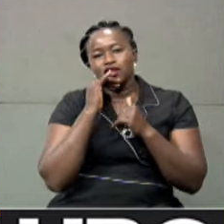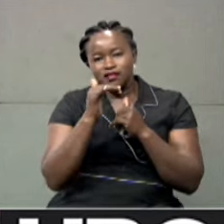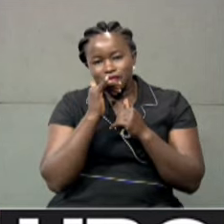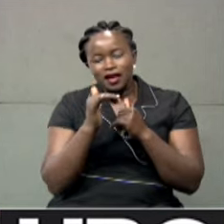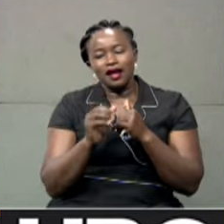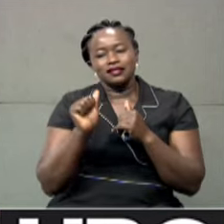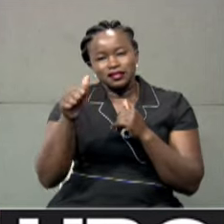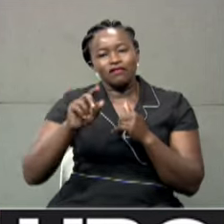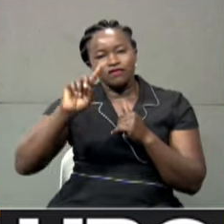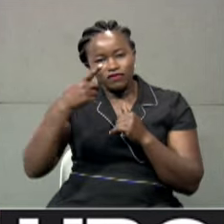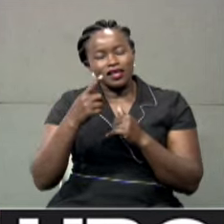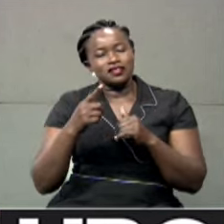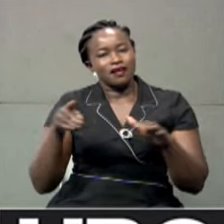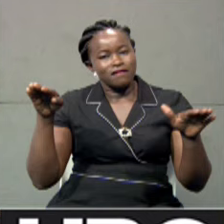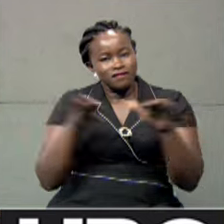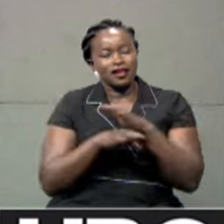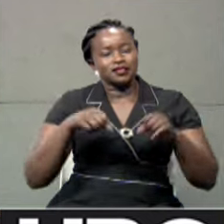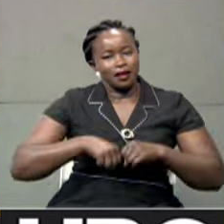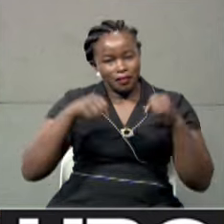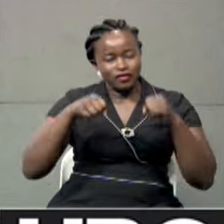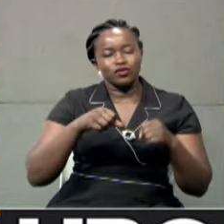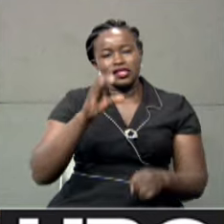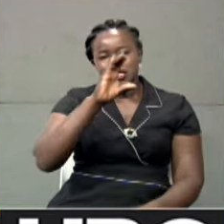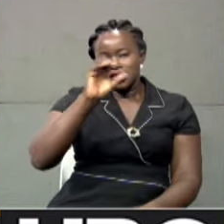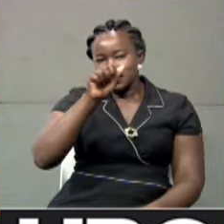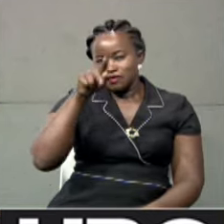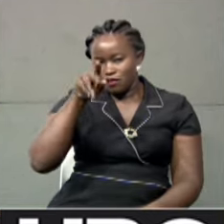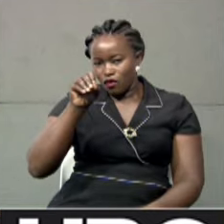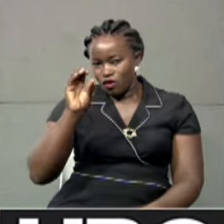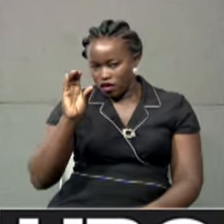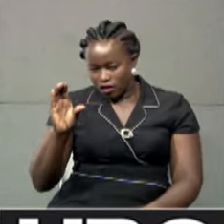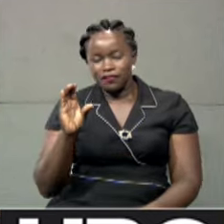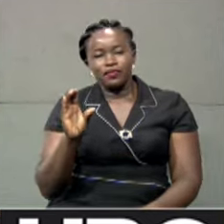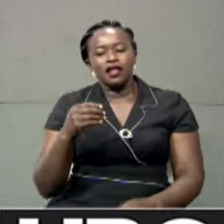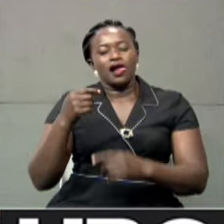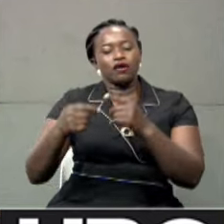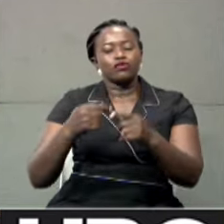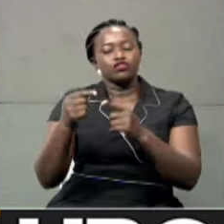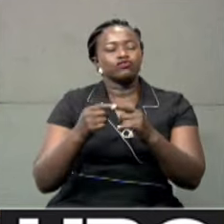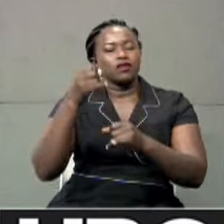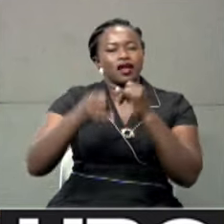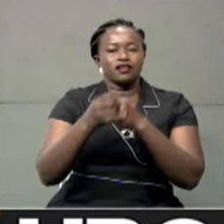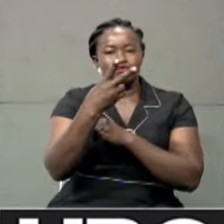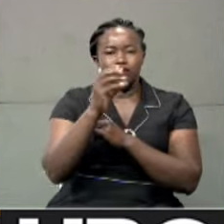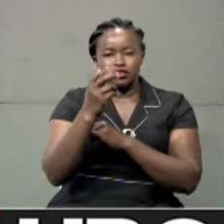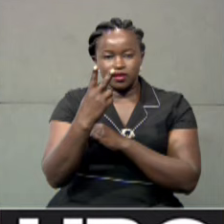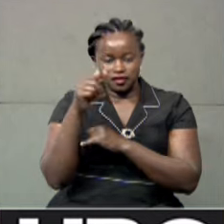first vice chairperson of CSPOC, and this also goes up to 2027.